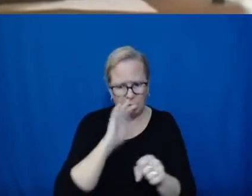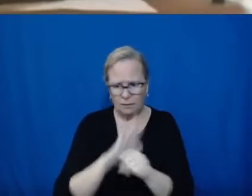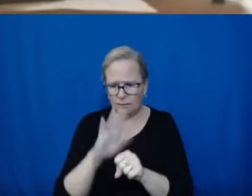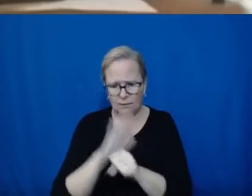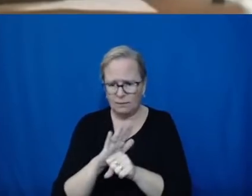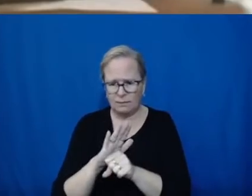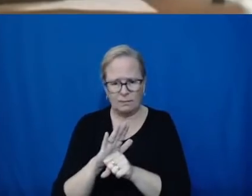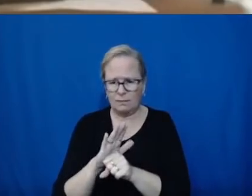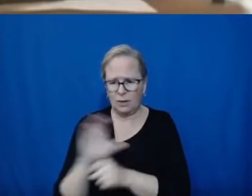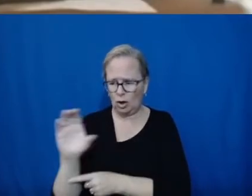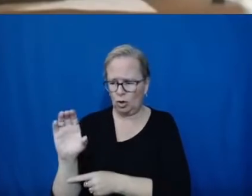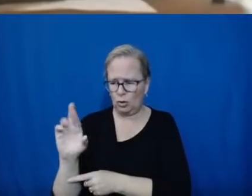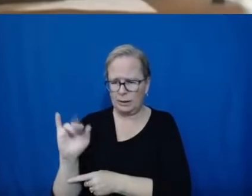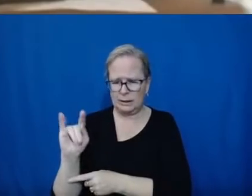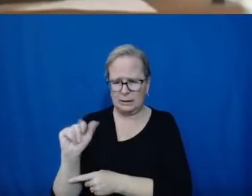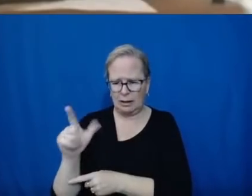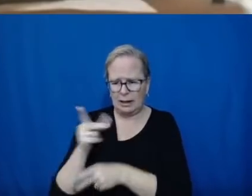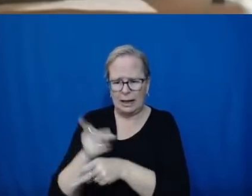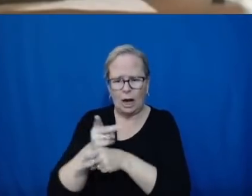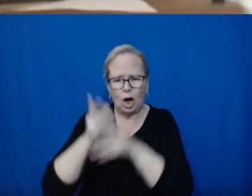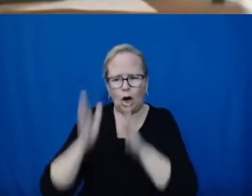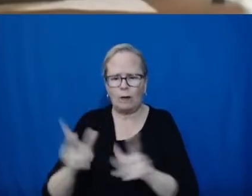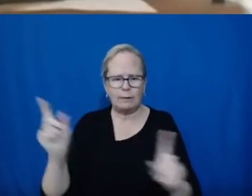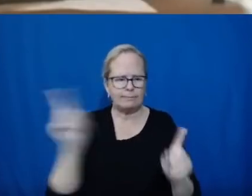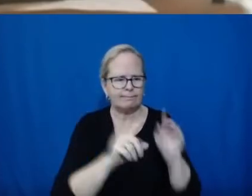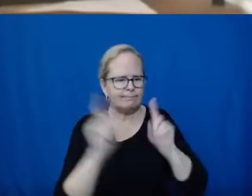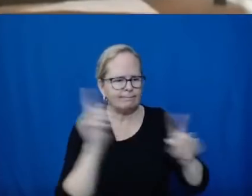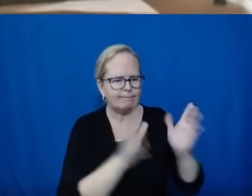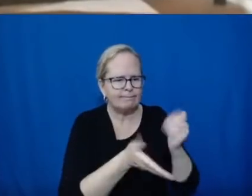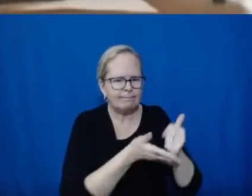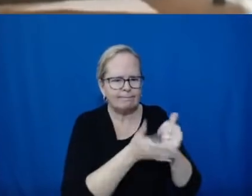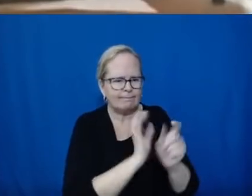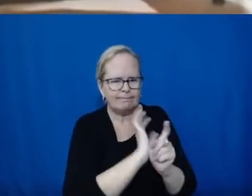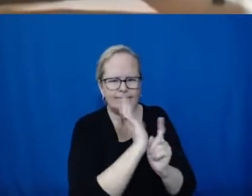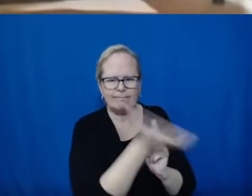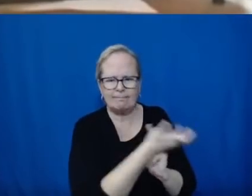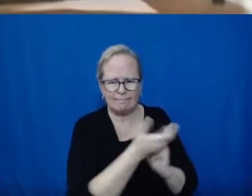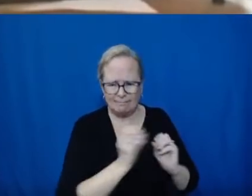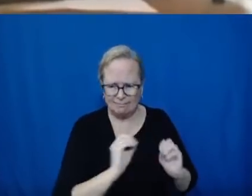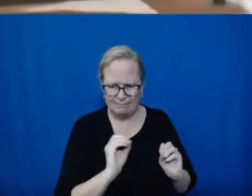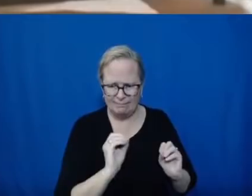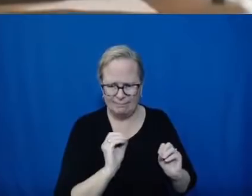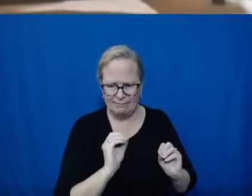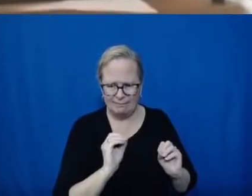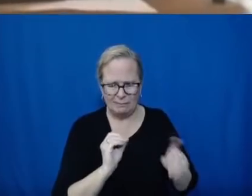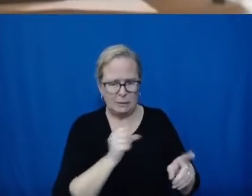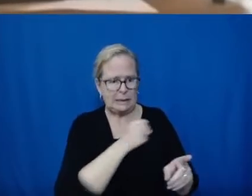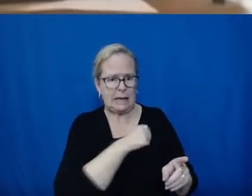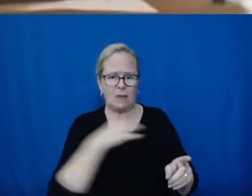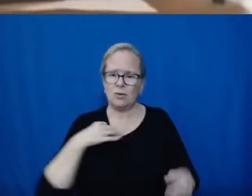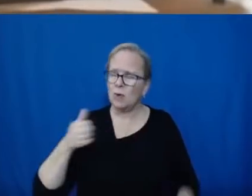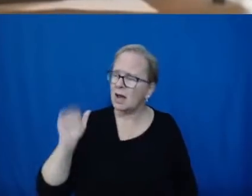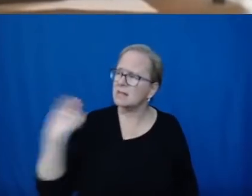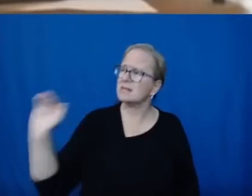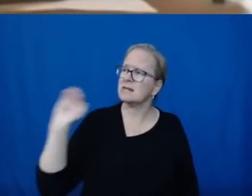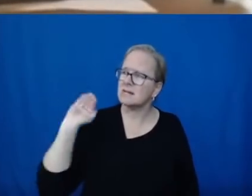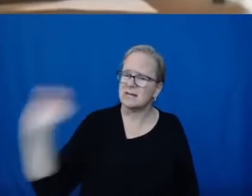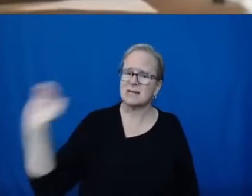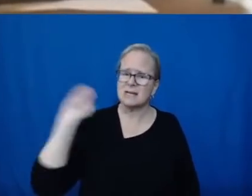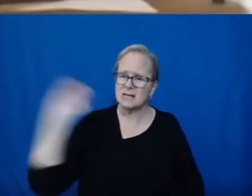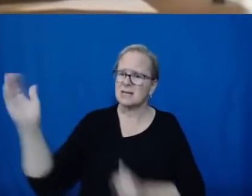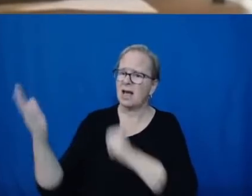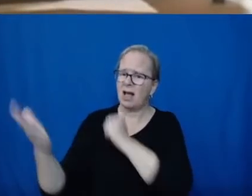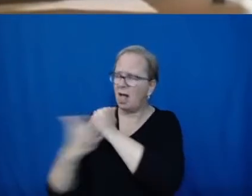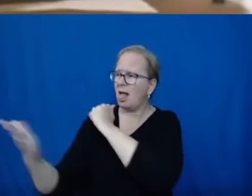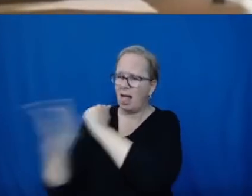with specialized procedures that patients may need before being sent out to larger hospitals. Staff are being pushed to the edge of what they